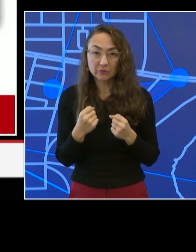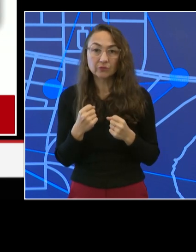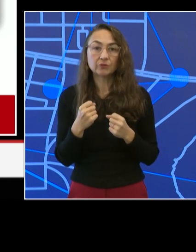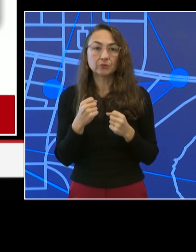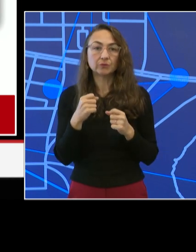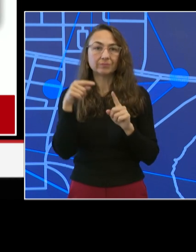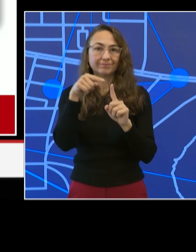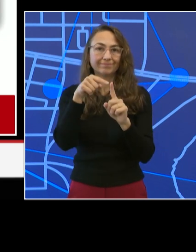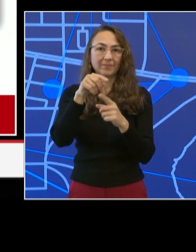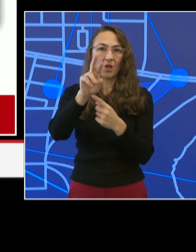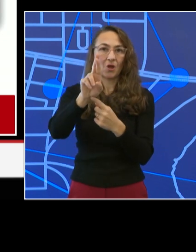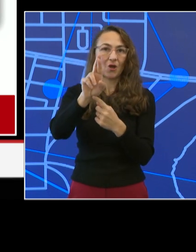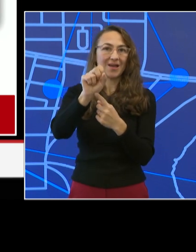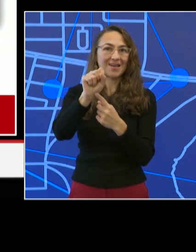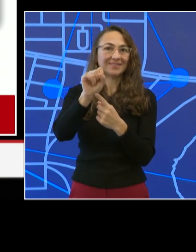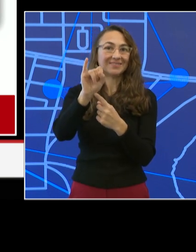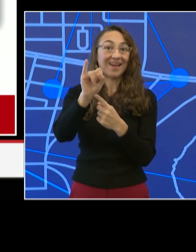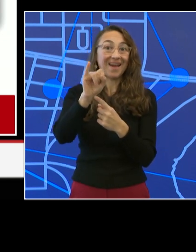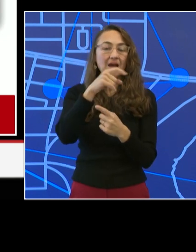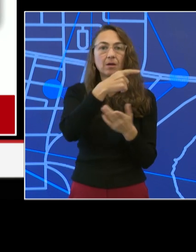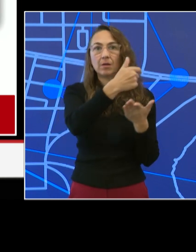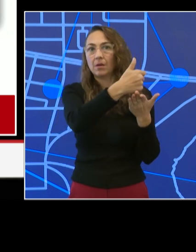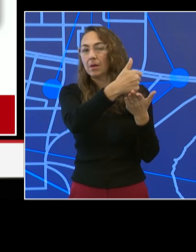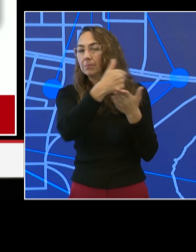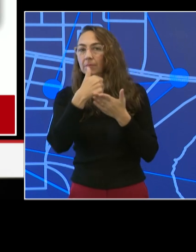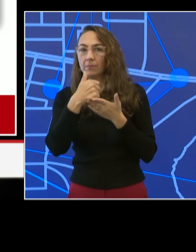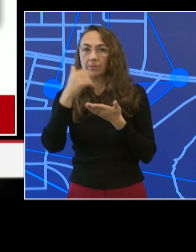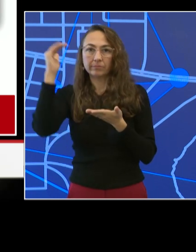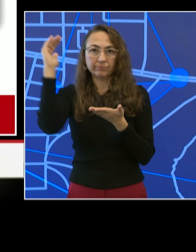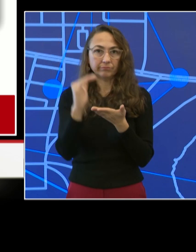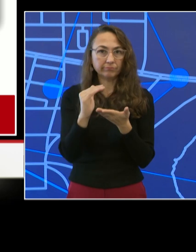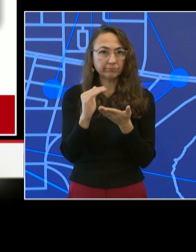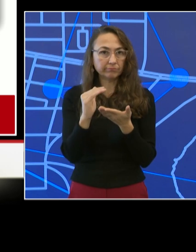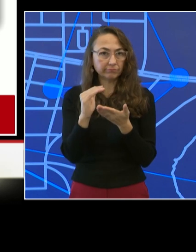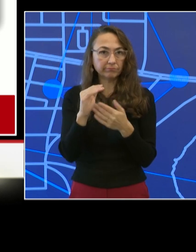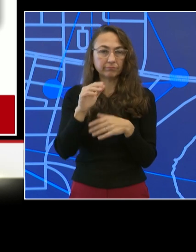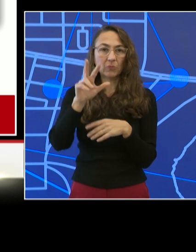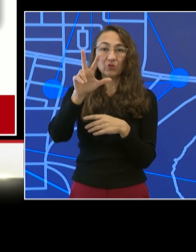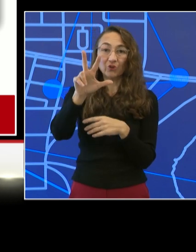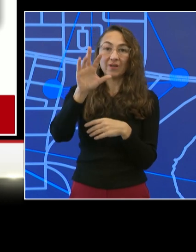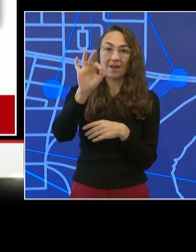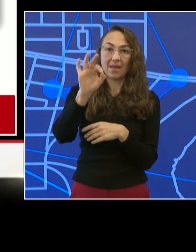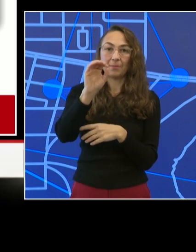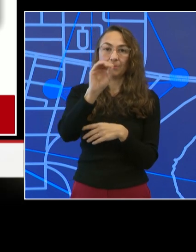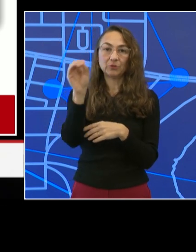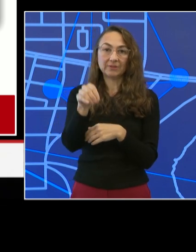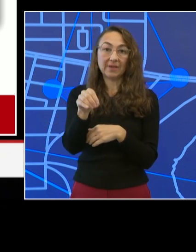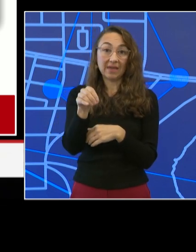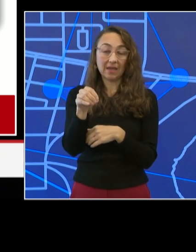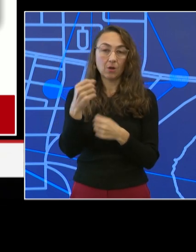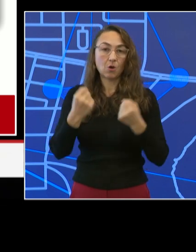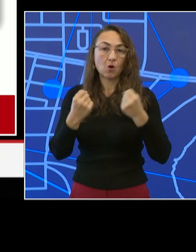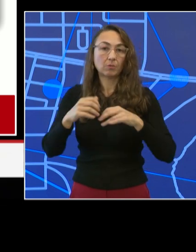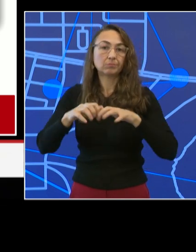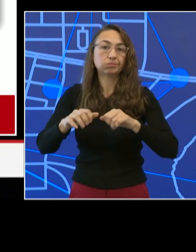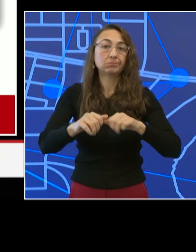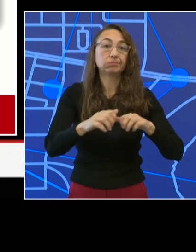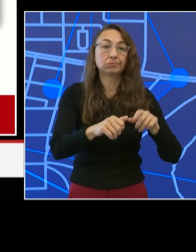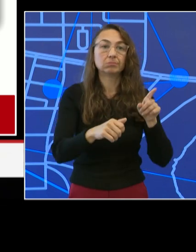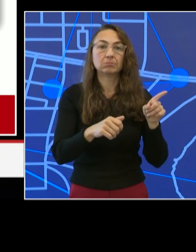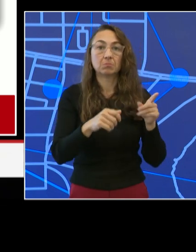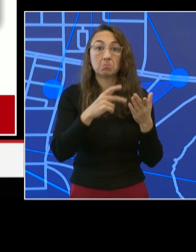our 39% reduction in robberies across the district. To me, this is a tremendous reduction, and we'll continue to implement the